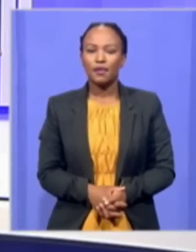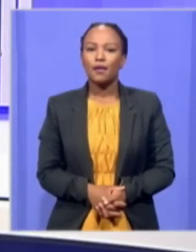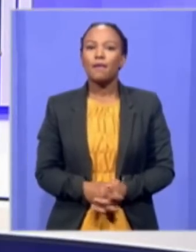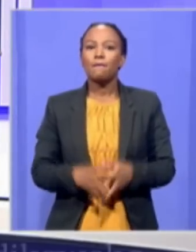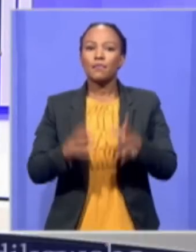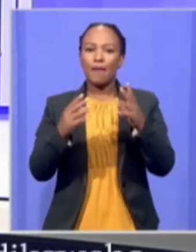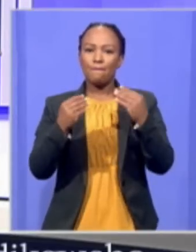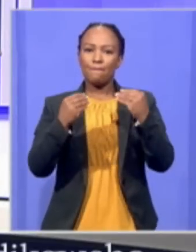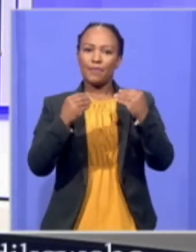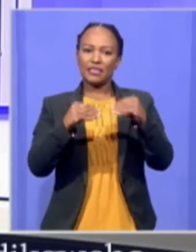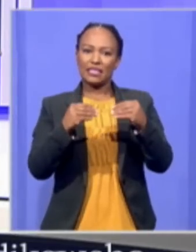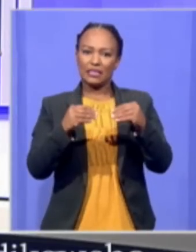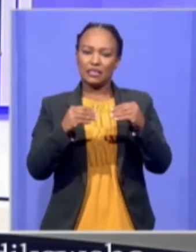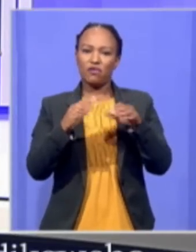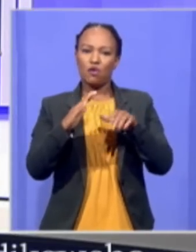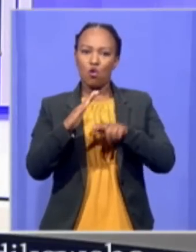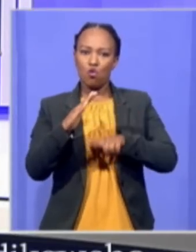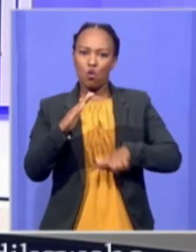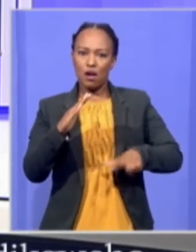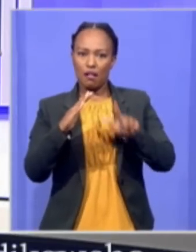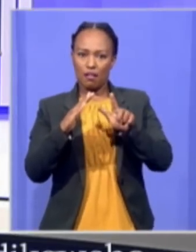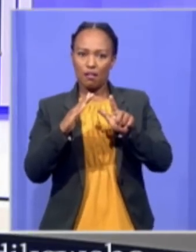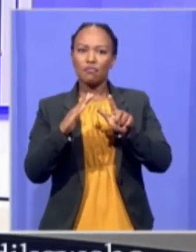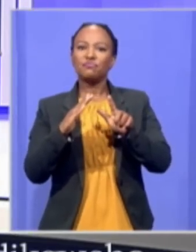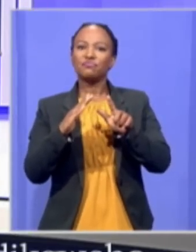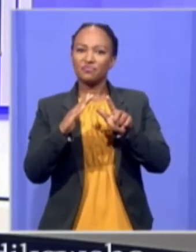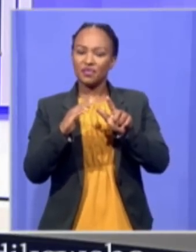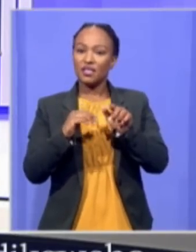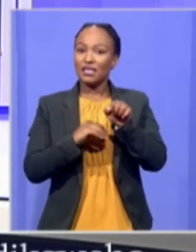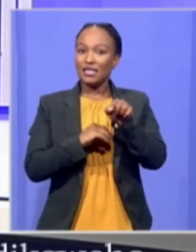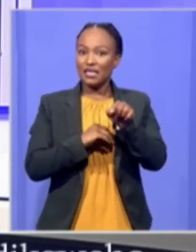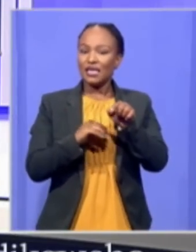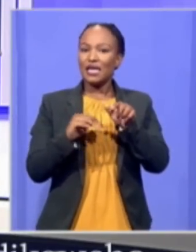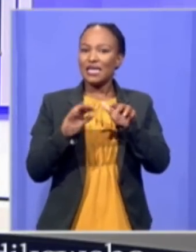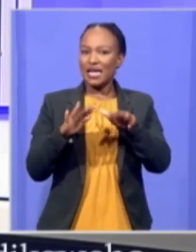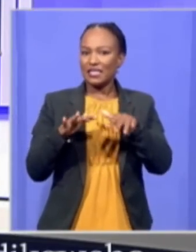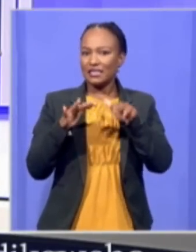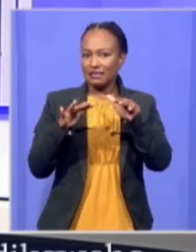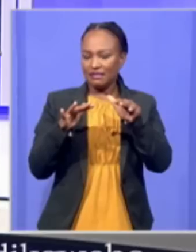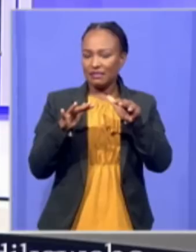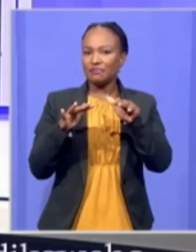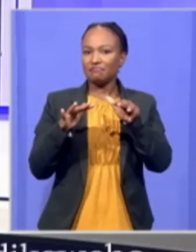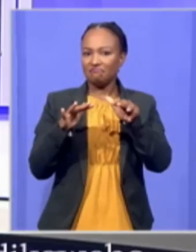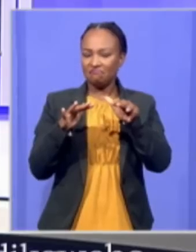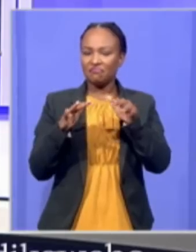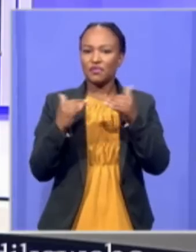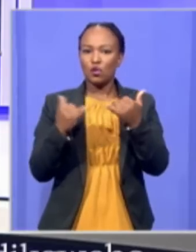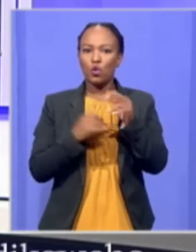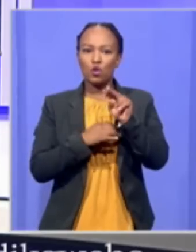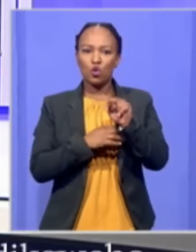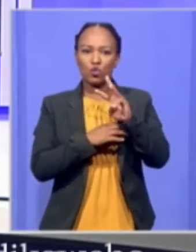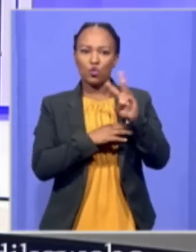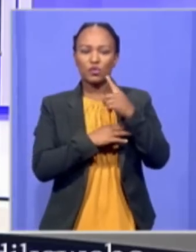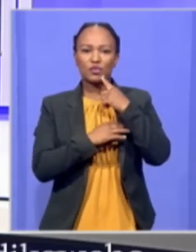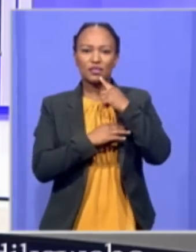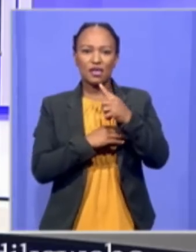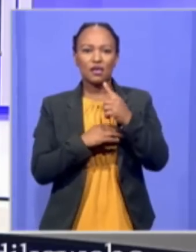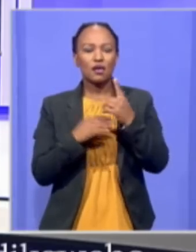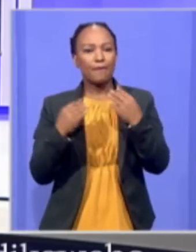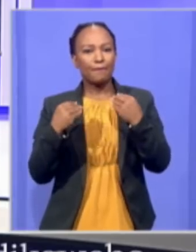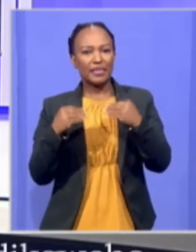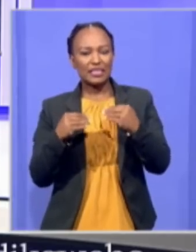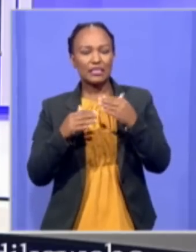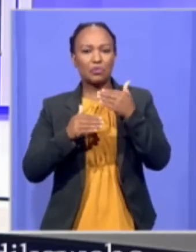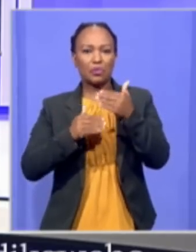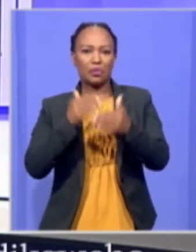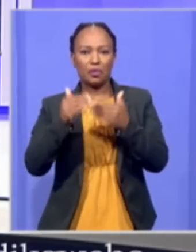Bagwebi ba selegae ba go feta 19 ka Northwest ba na le kholofelo ya gore ba ya go holega go tšwa moletlong wa mmino wa ngwaga ka ngwaga wo ya